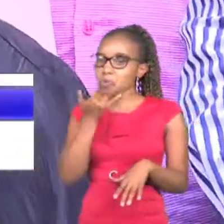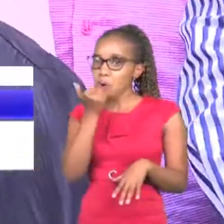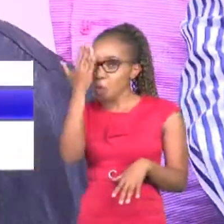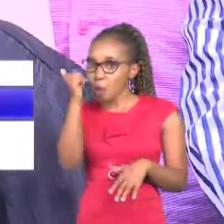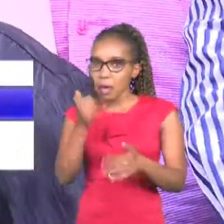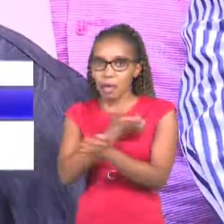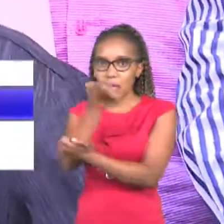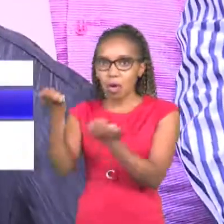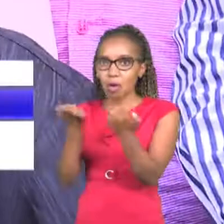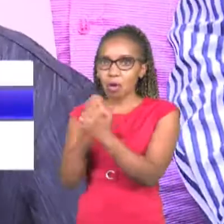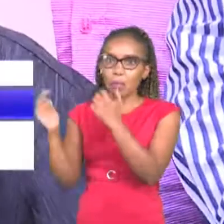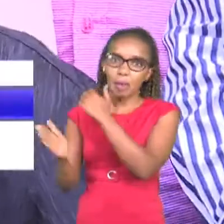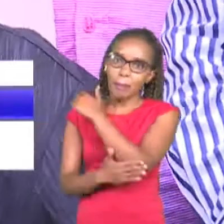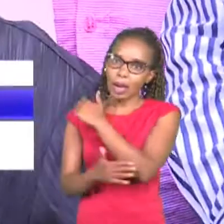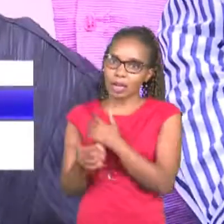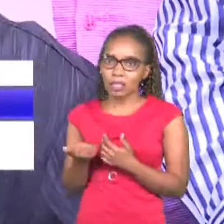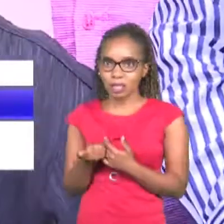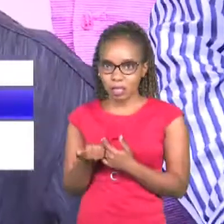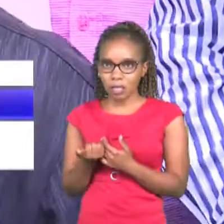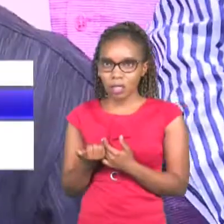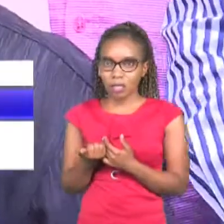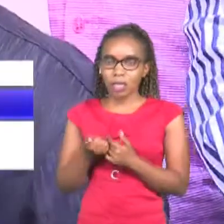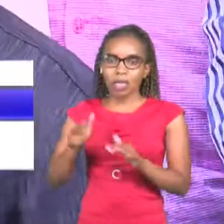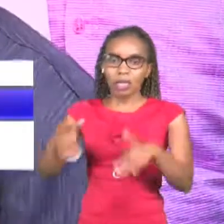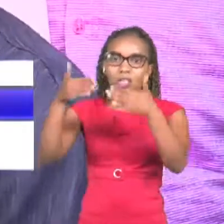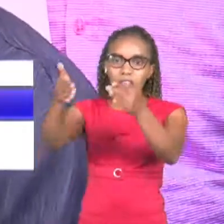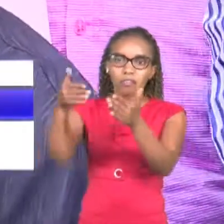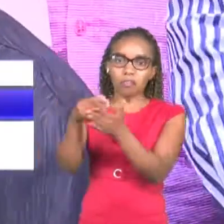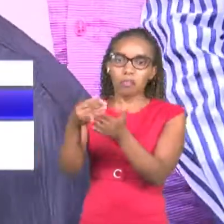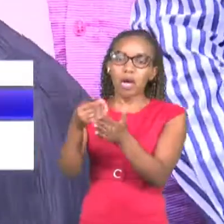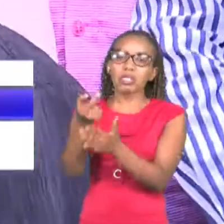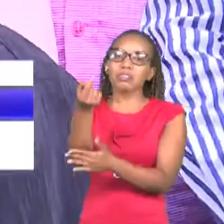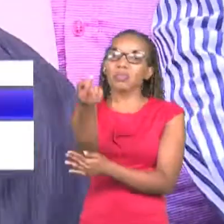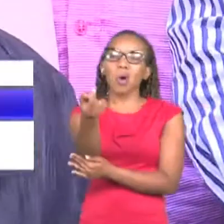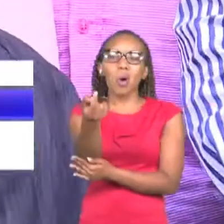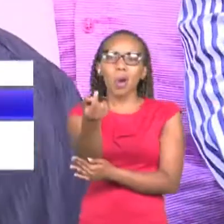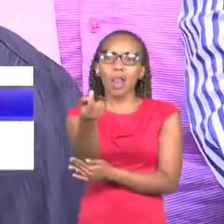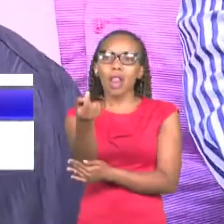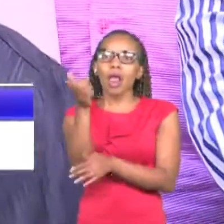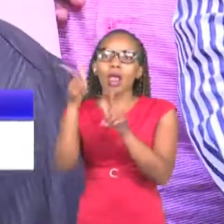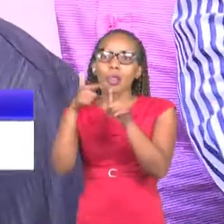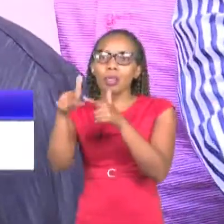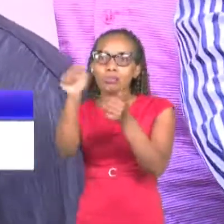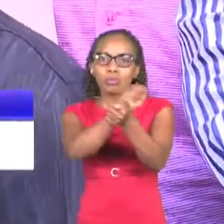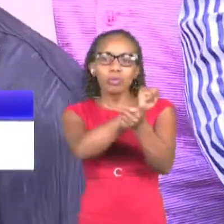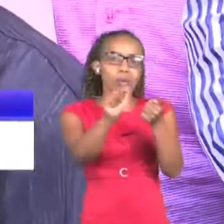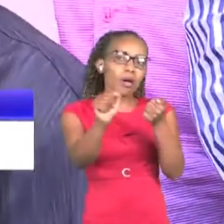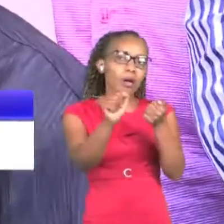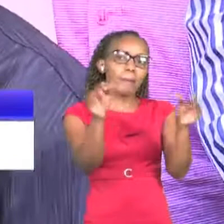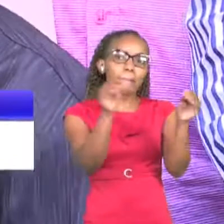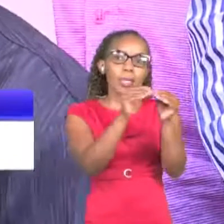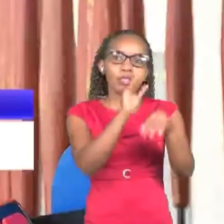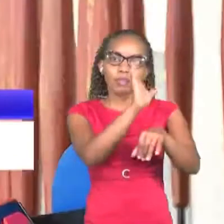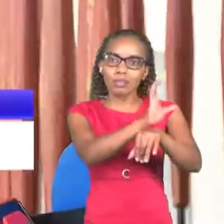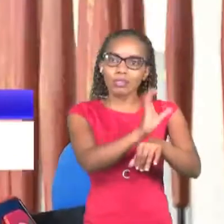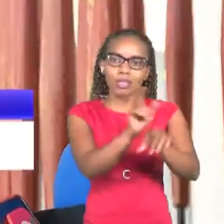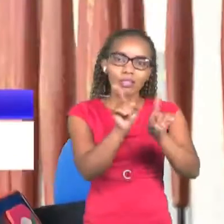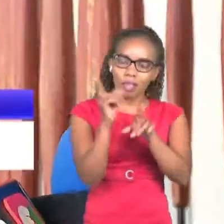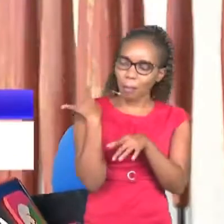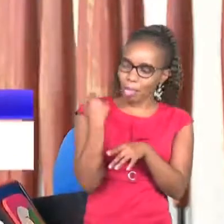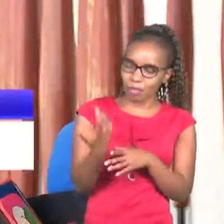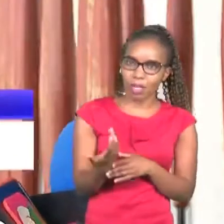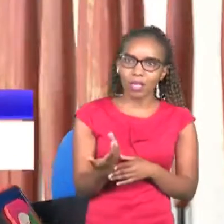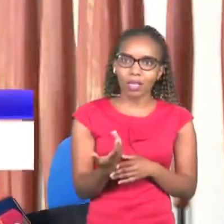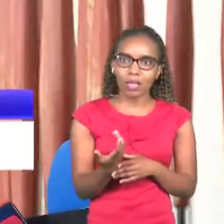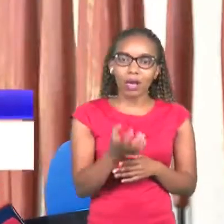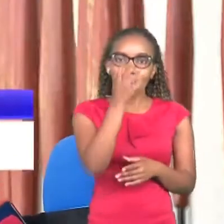mbaya, wanawapatia pesa kidogo ya kuenda kufurisha mkutano wa kanisa kama ule ulikuwa jana. William Ruto is too